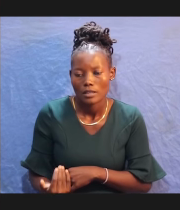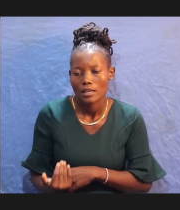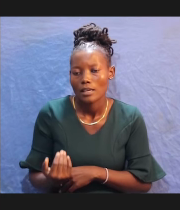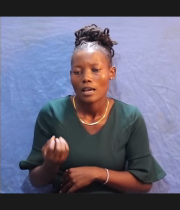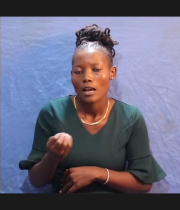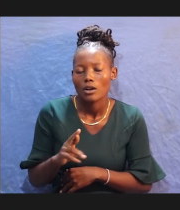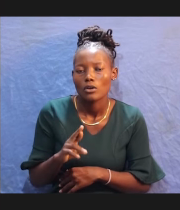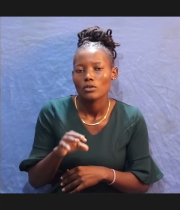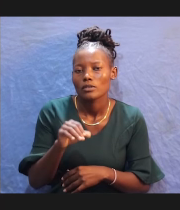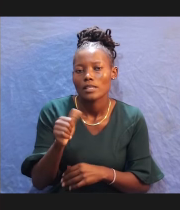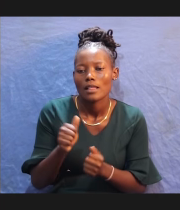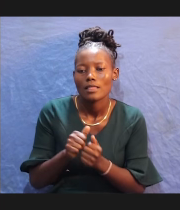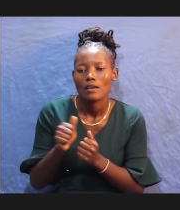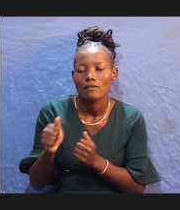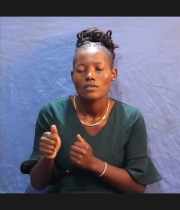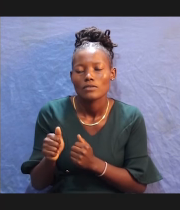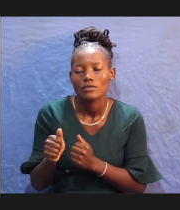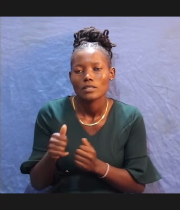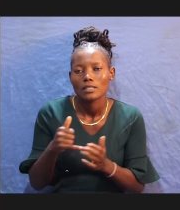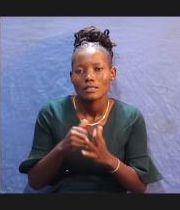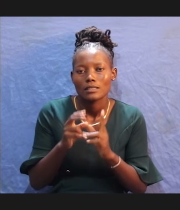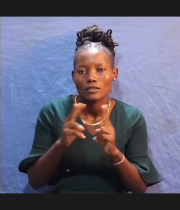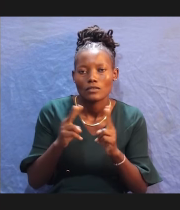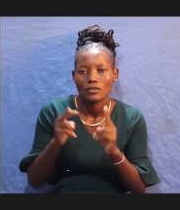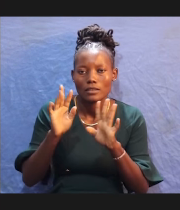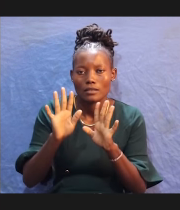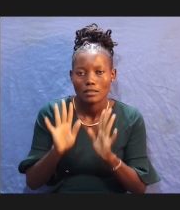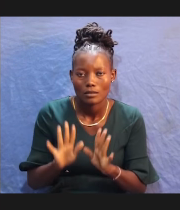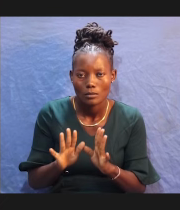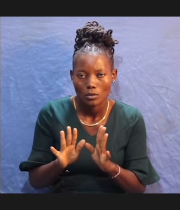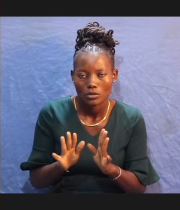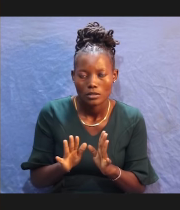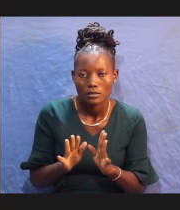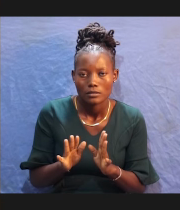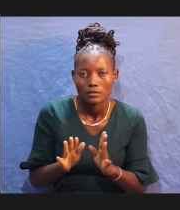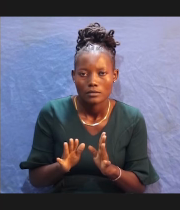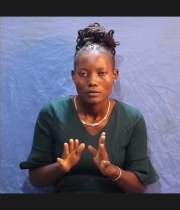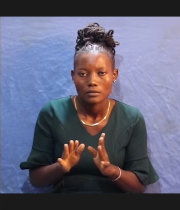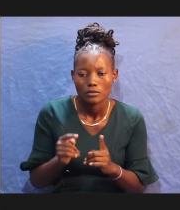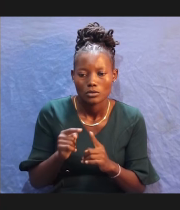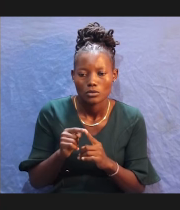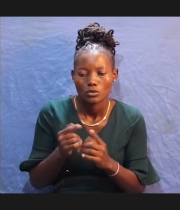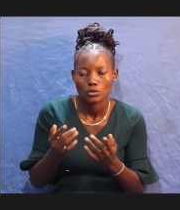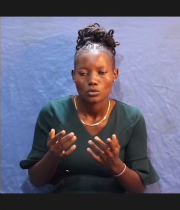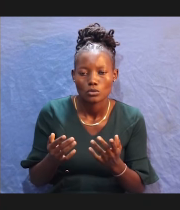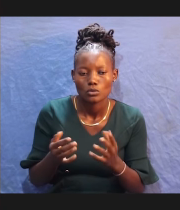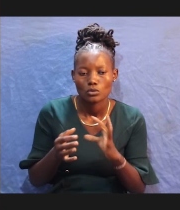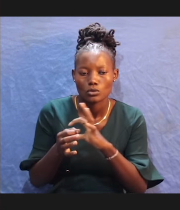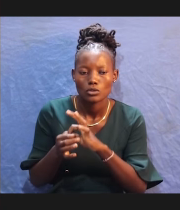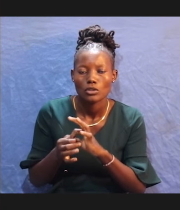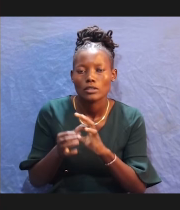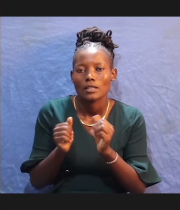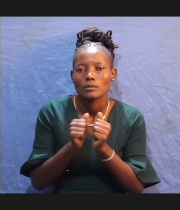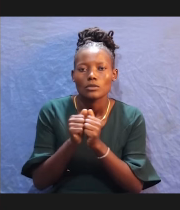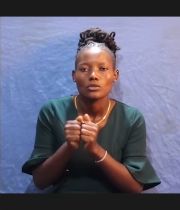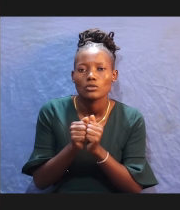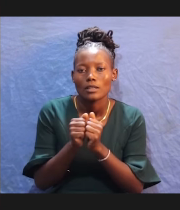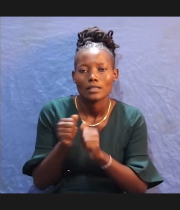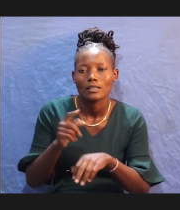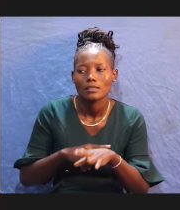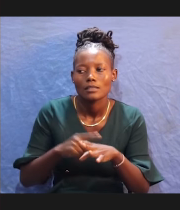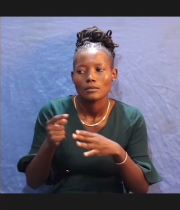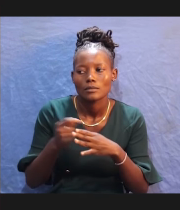are 15s. So it is very important to put them together in some moment of the training and